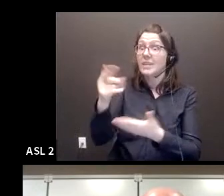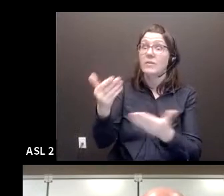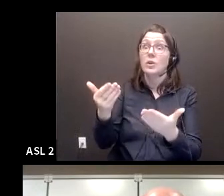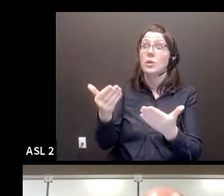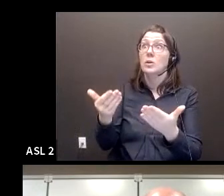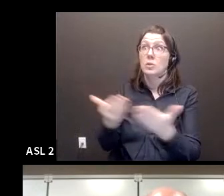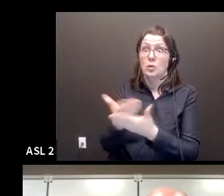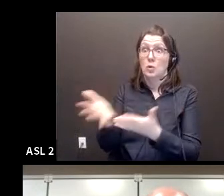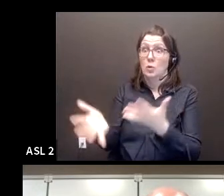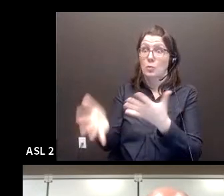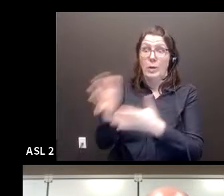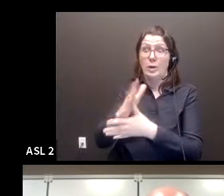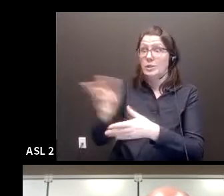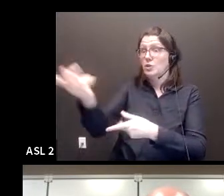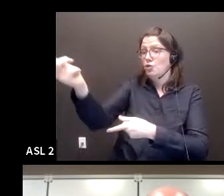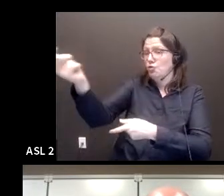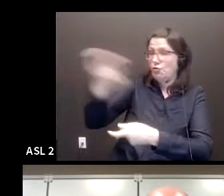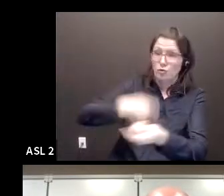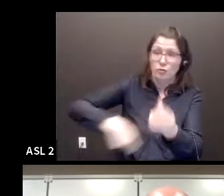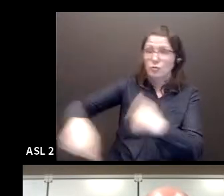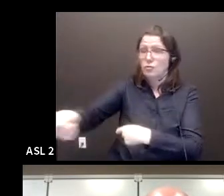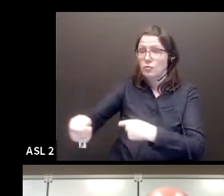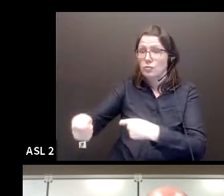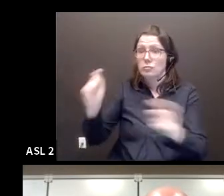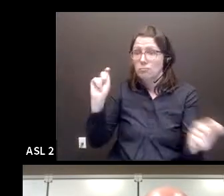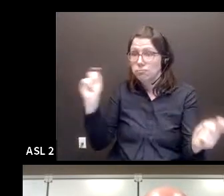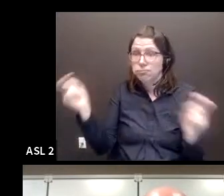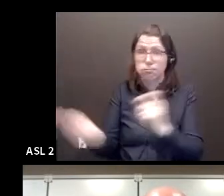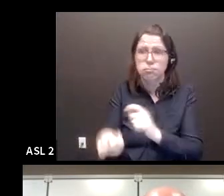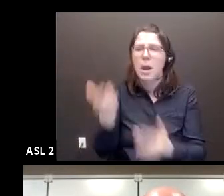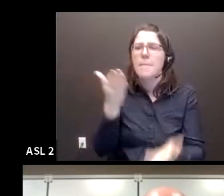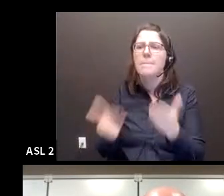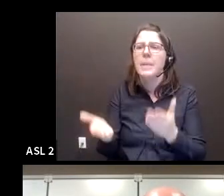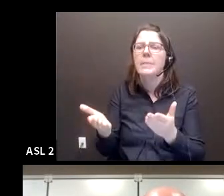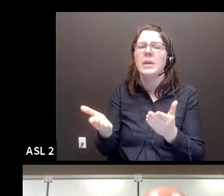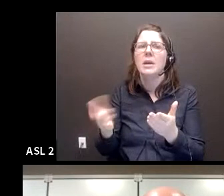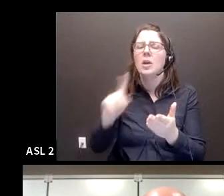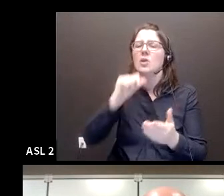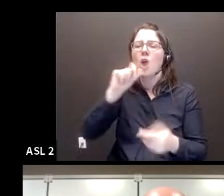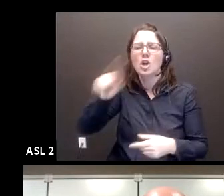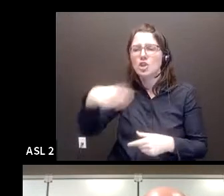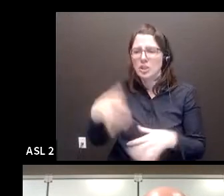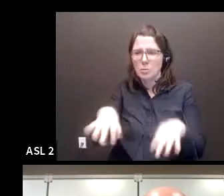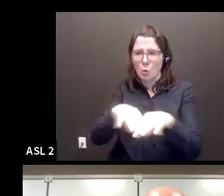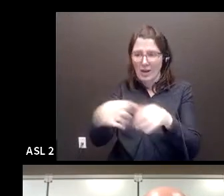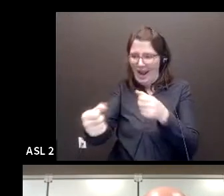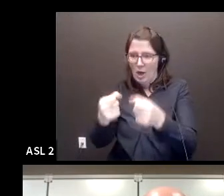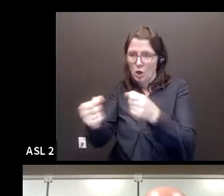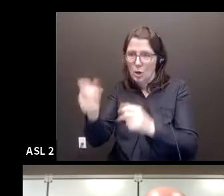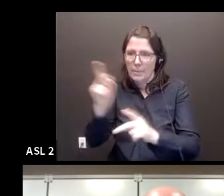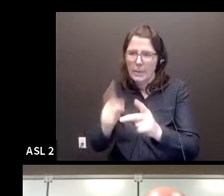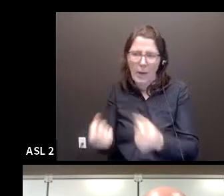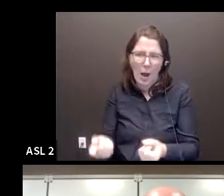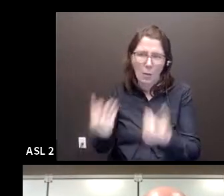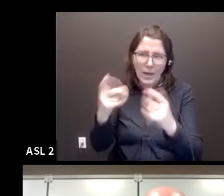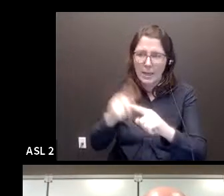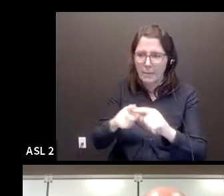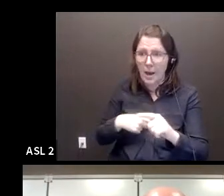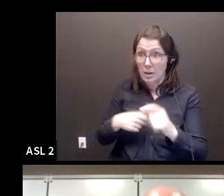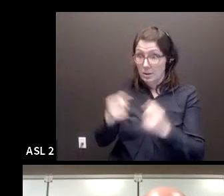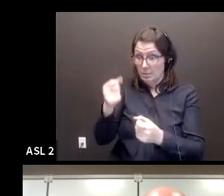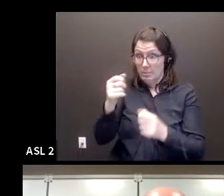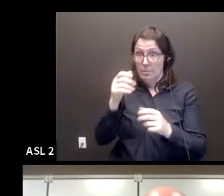hiring piece it may be a lot more around knowledge skills and capabilities so again there's a little bit of the caveat in there as to what the new priorities will